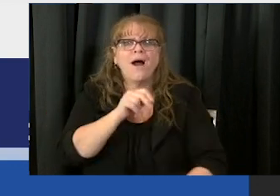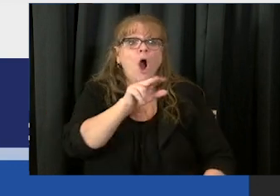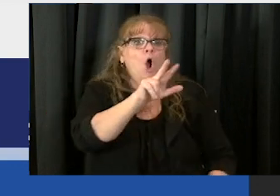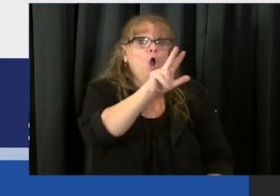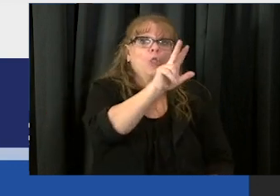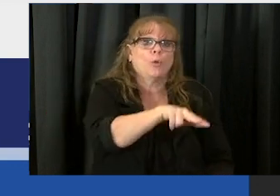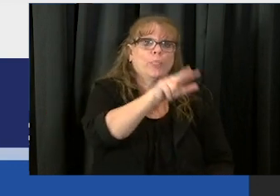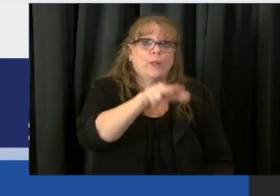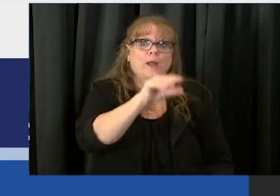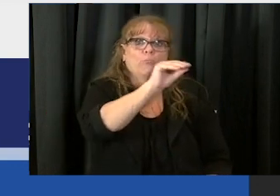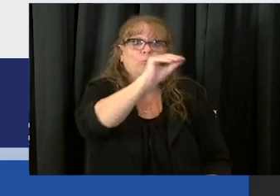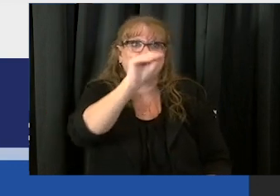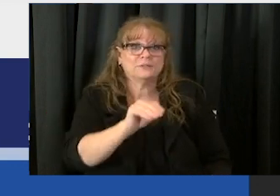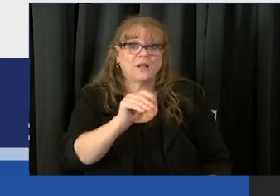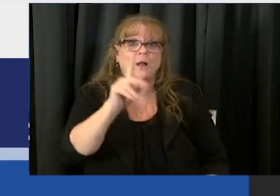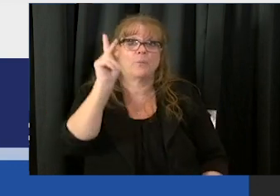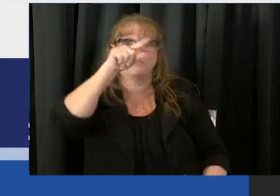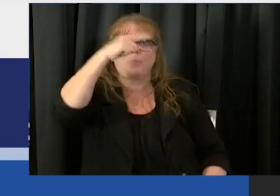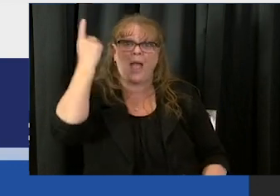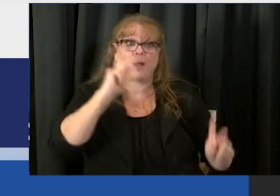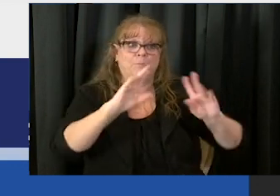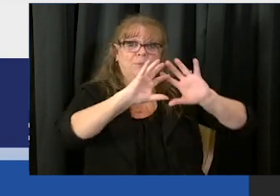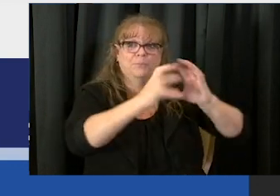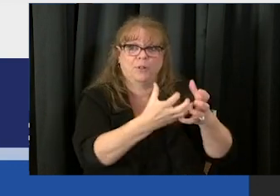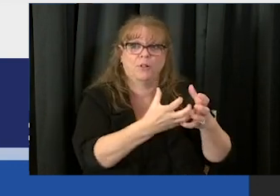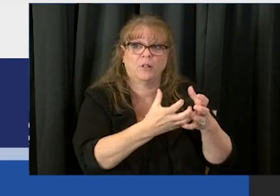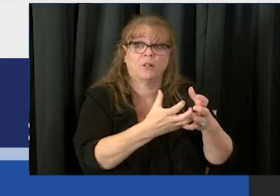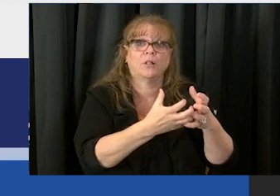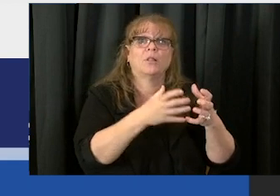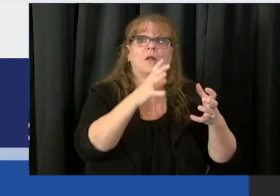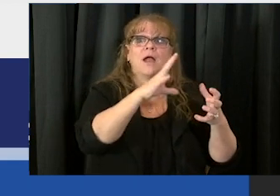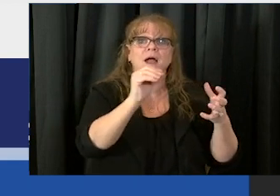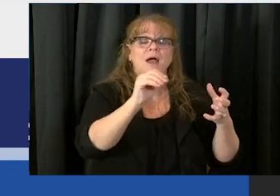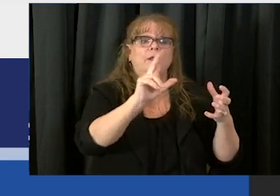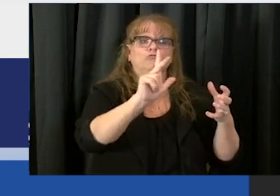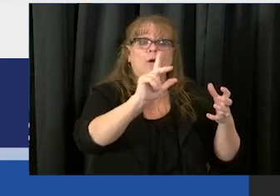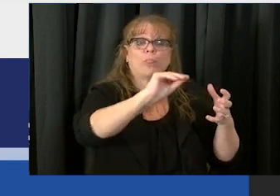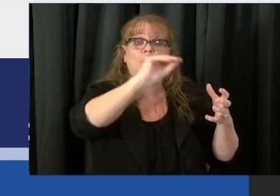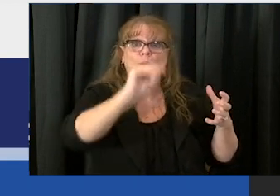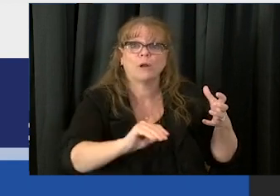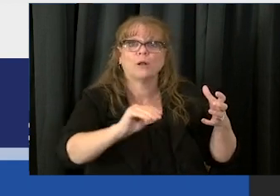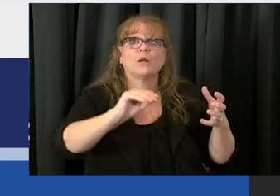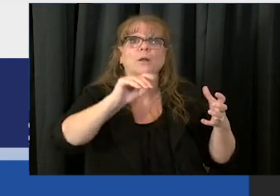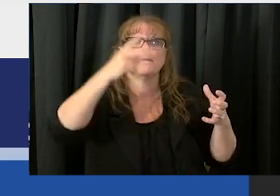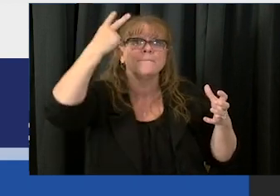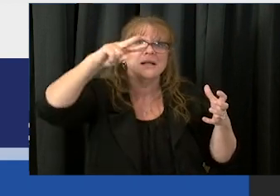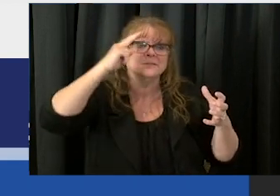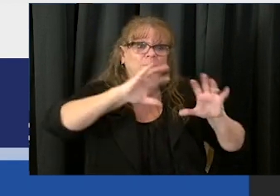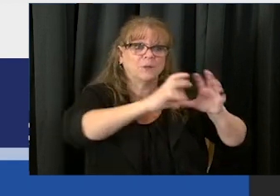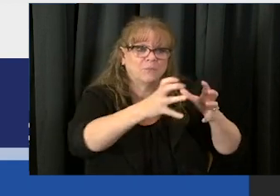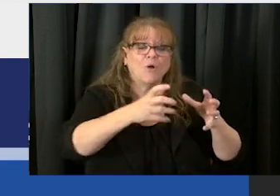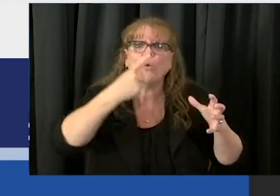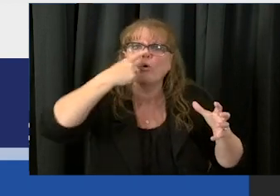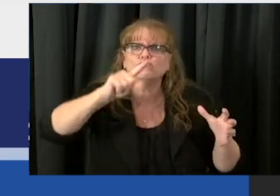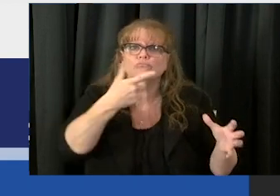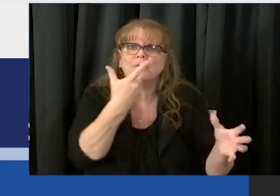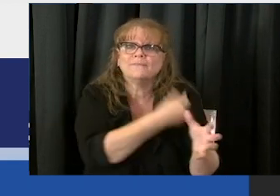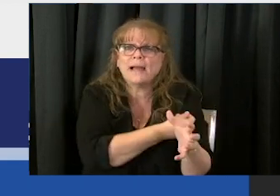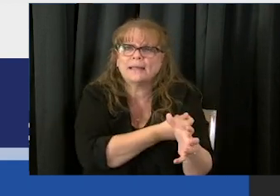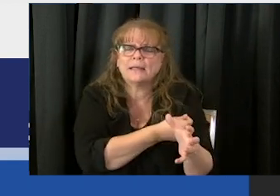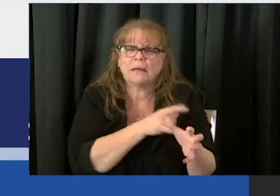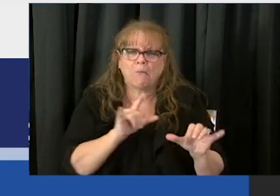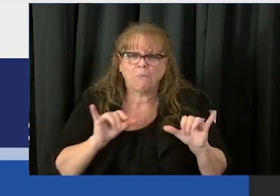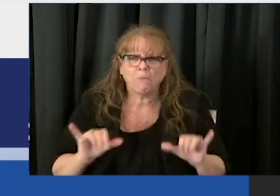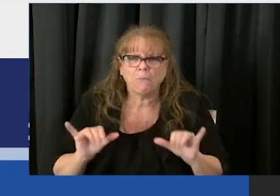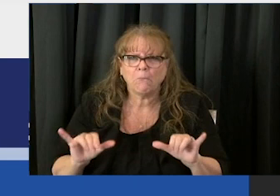it. We are deeply committed to overcoming systemic barriers and having an equitable distribution process that